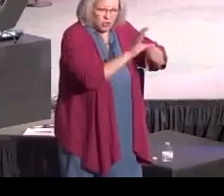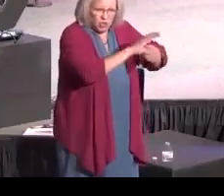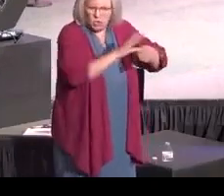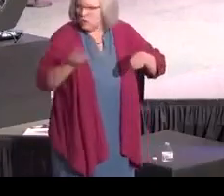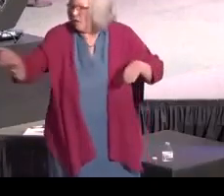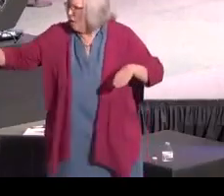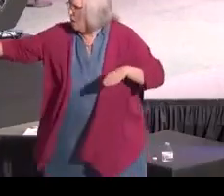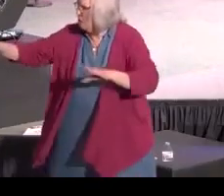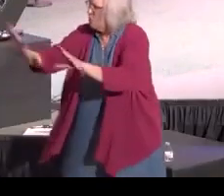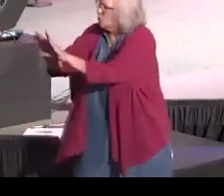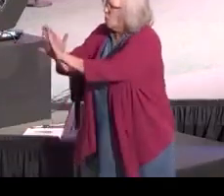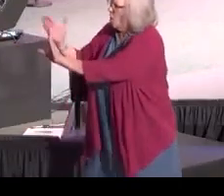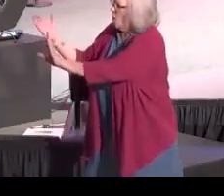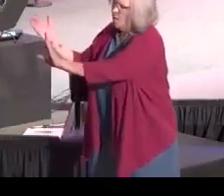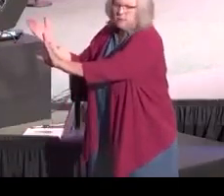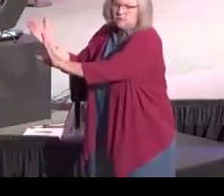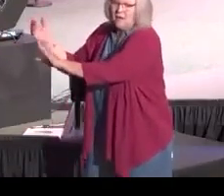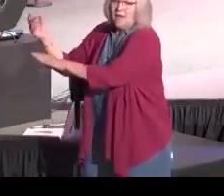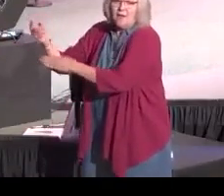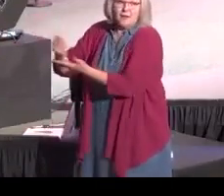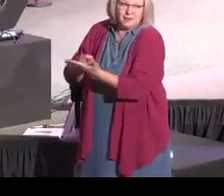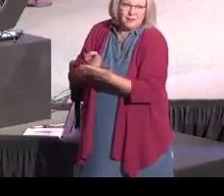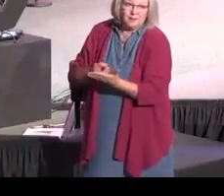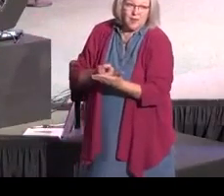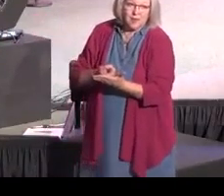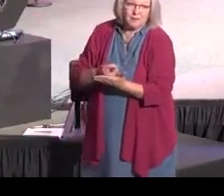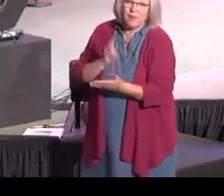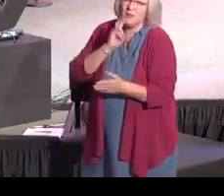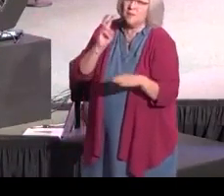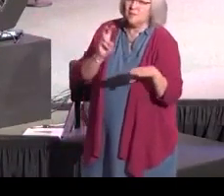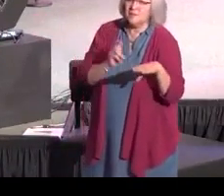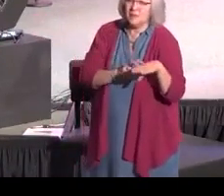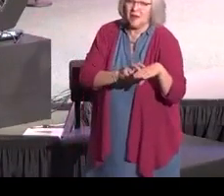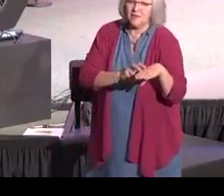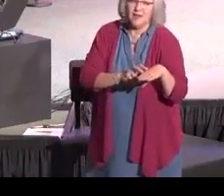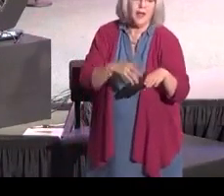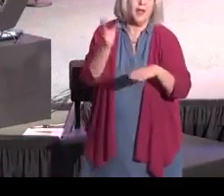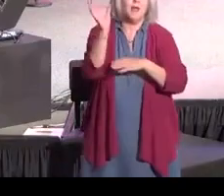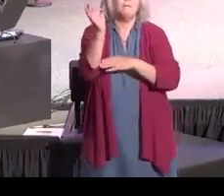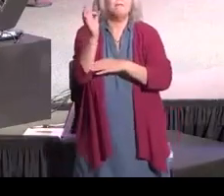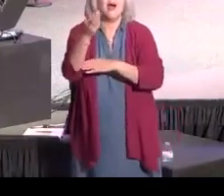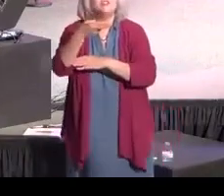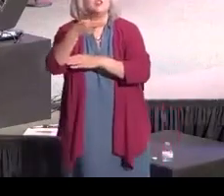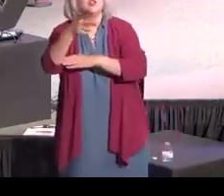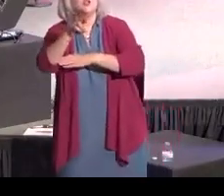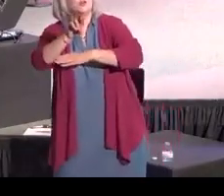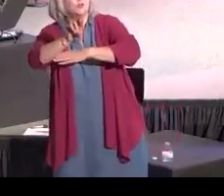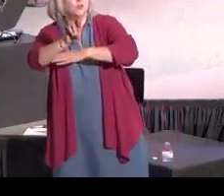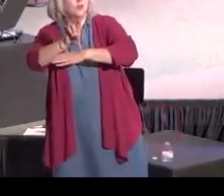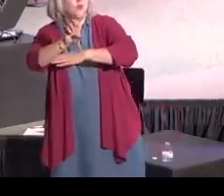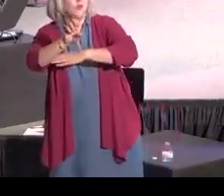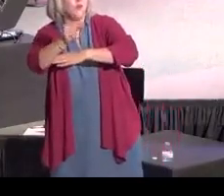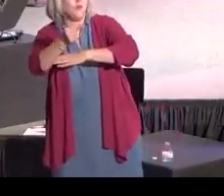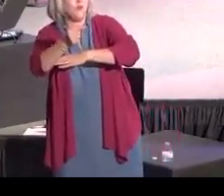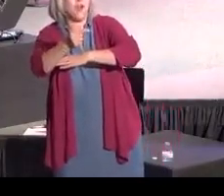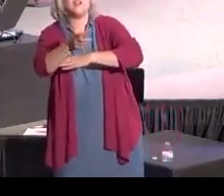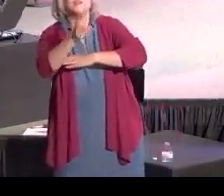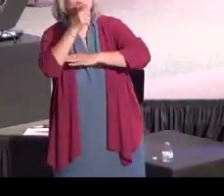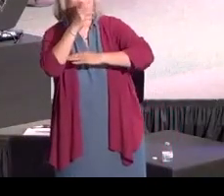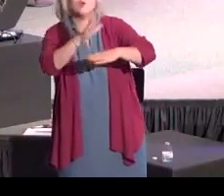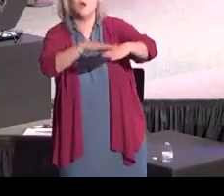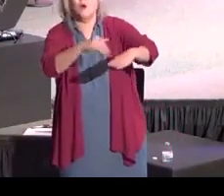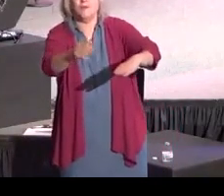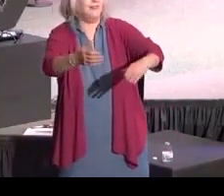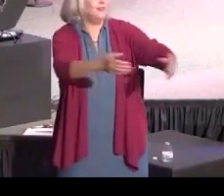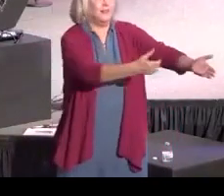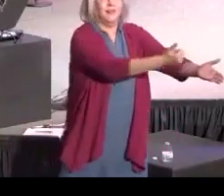open. And there's occasionally, once in a while, been snakes in here. And Pastor Greg is the guy we call on to get the snakes out. For whatever reason,